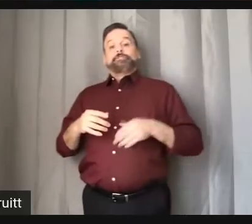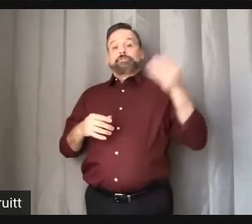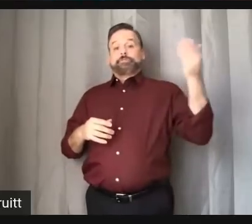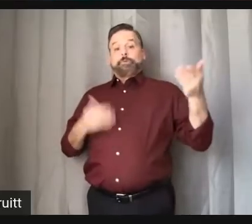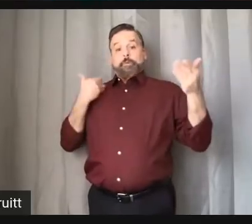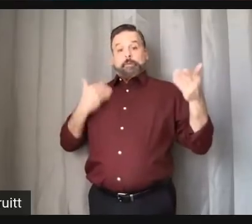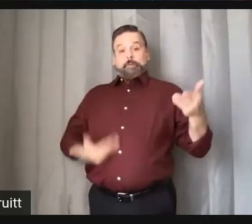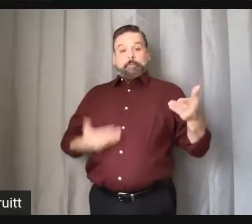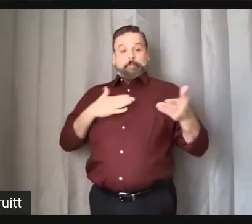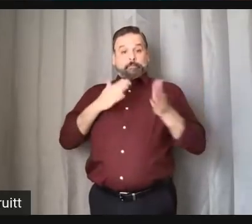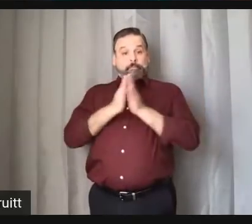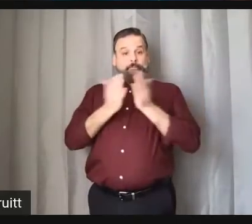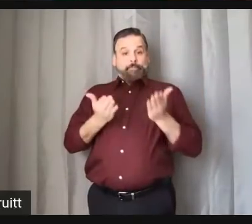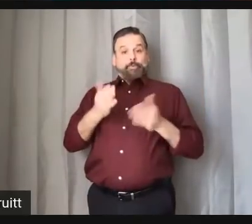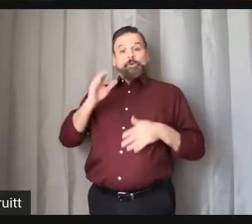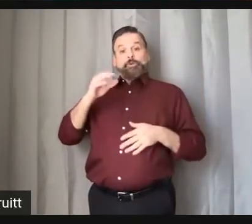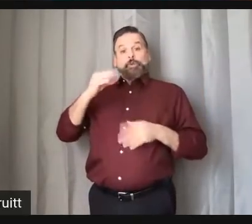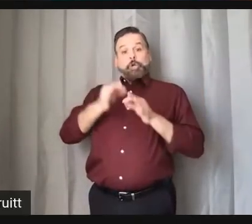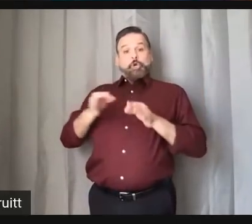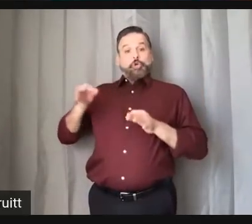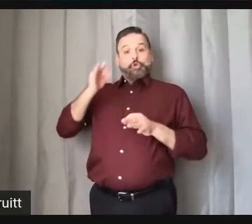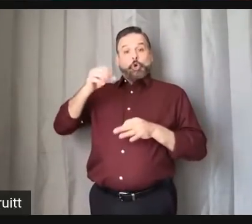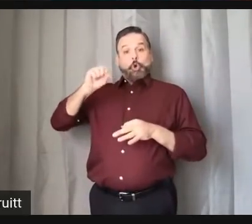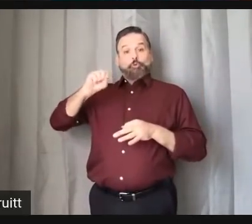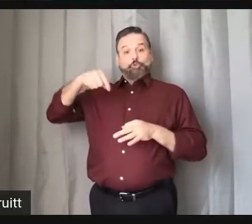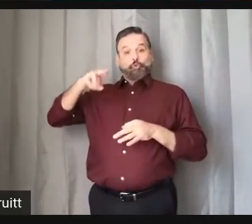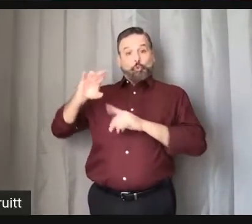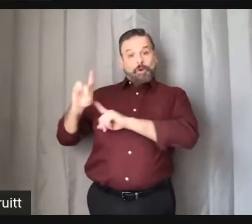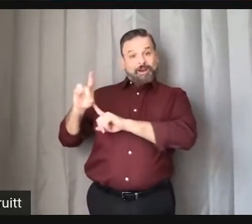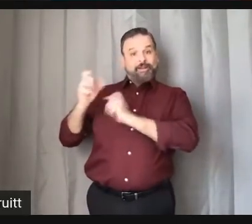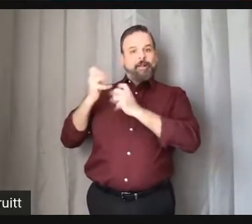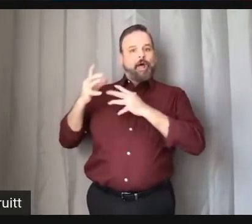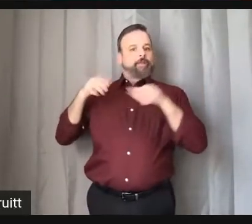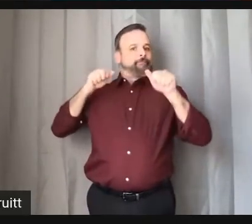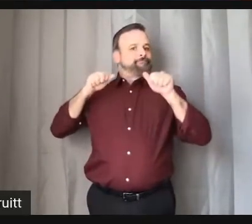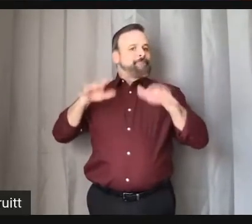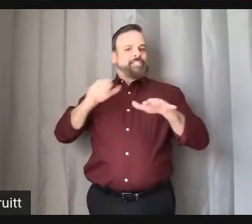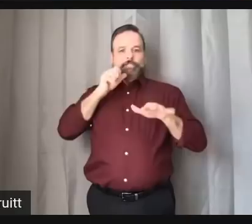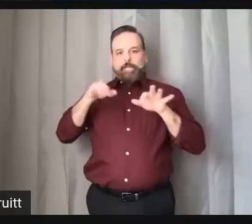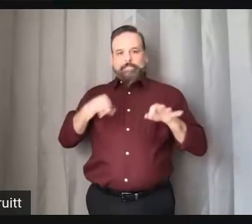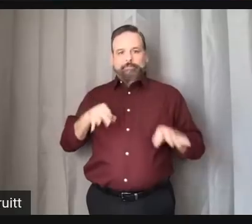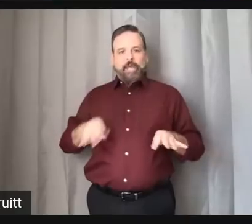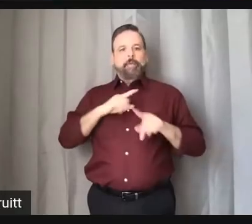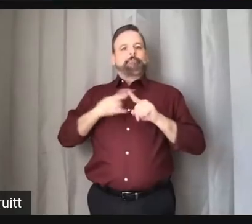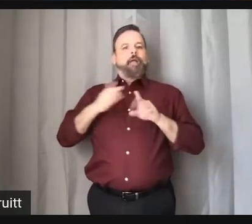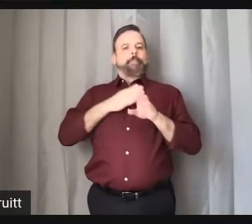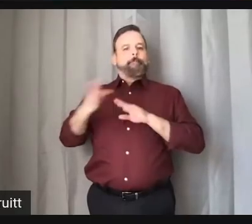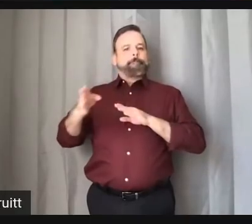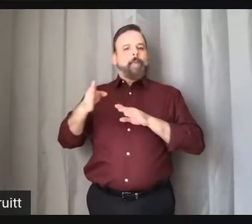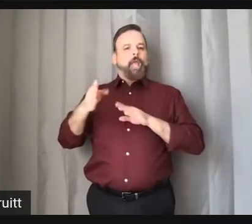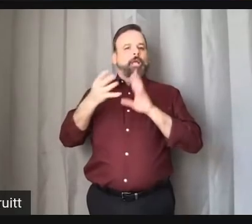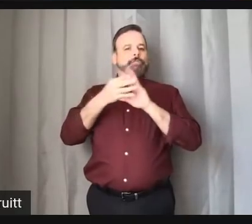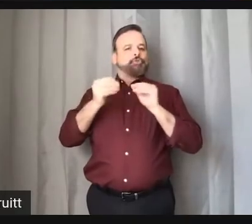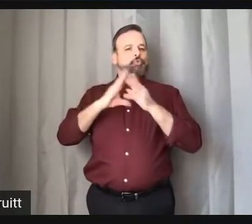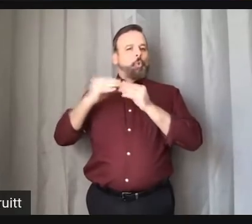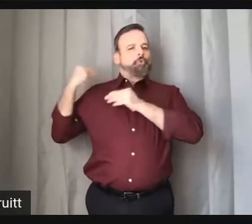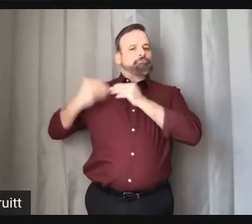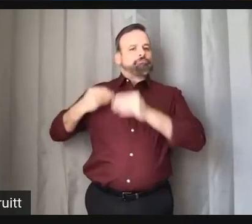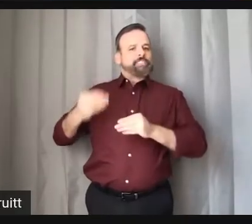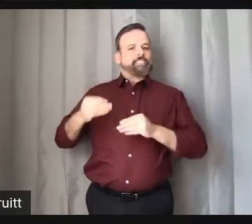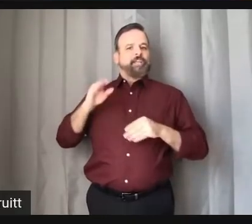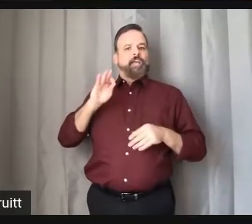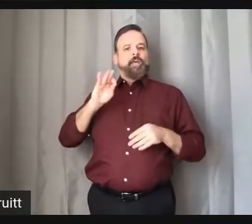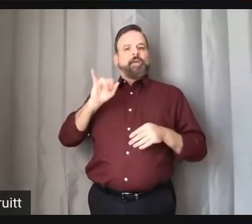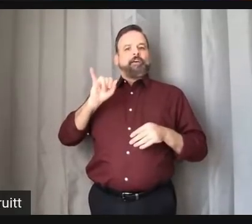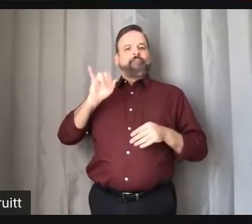Squad, there's a lot of, you know, sort of magic that's not explained, but I guess the main folklore is the fireflies.